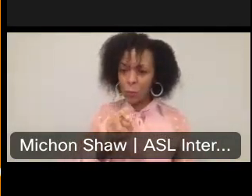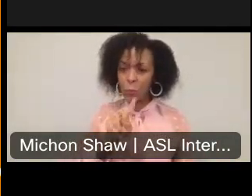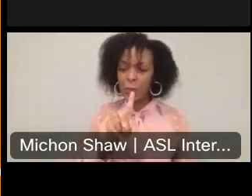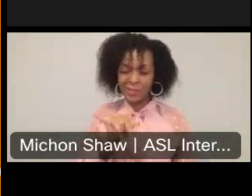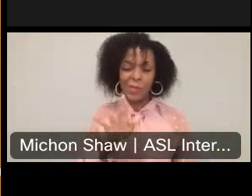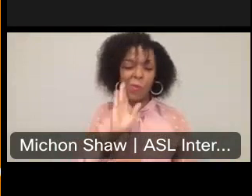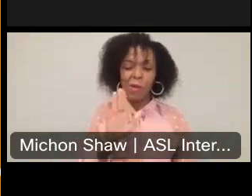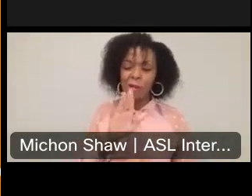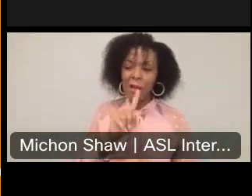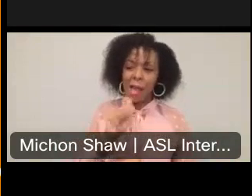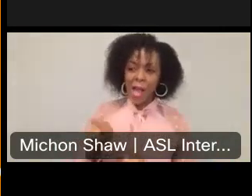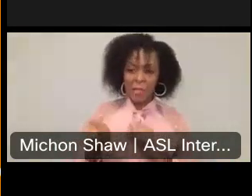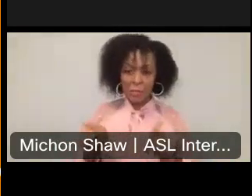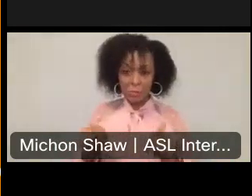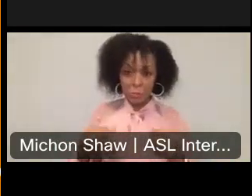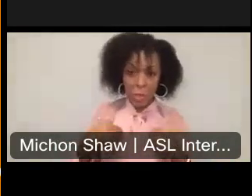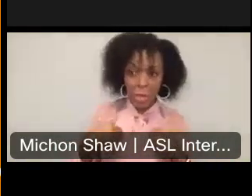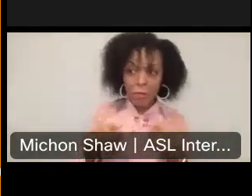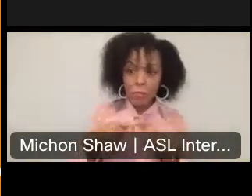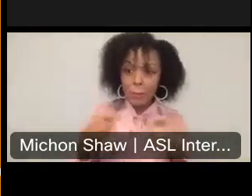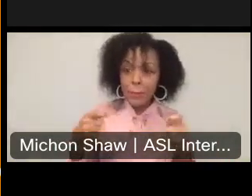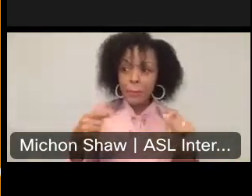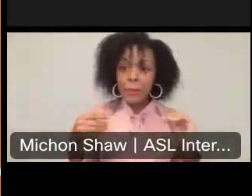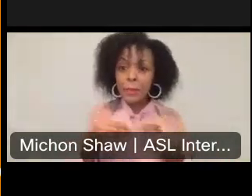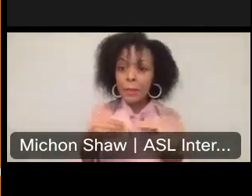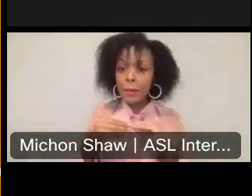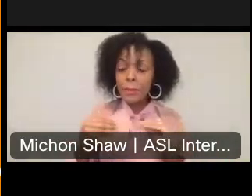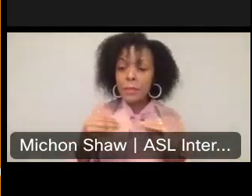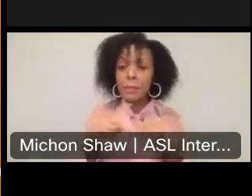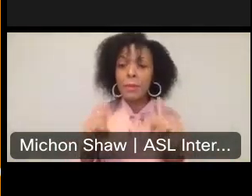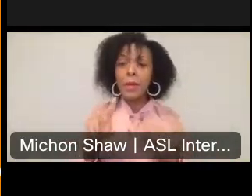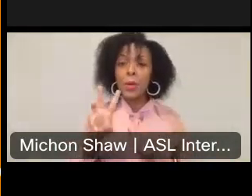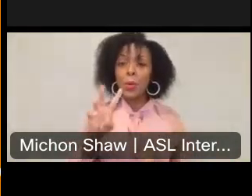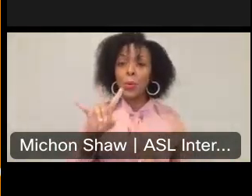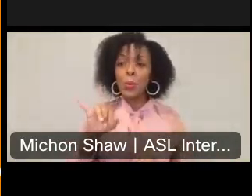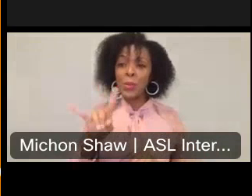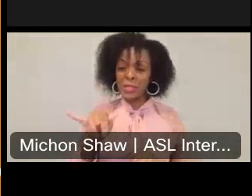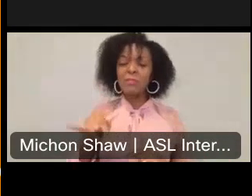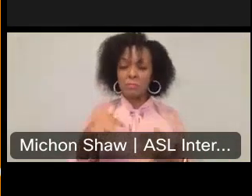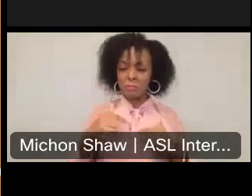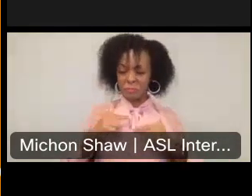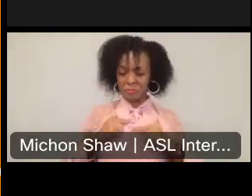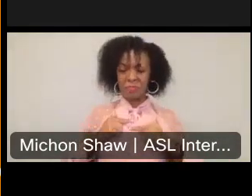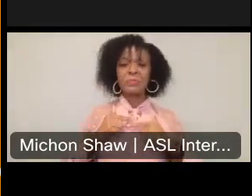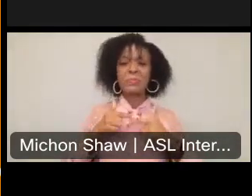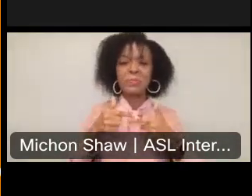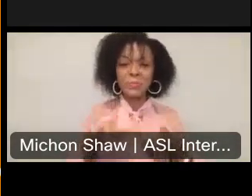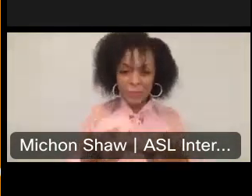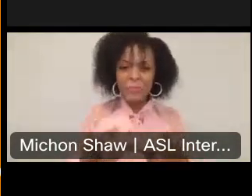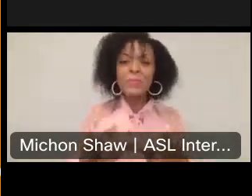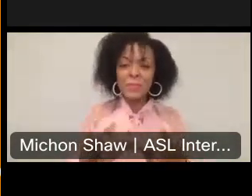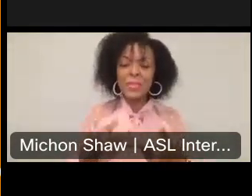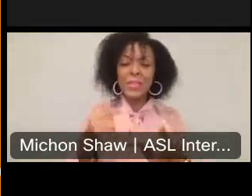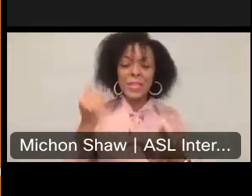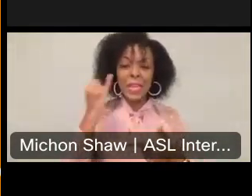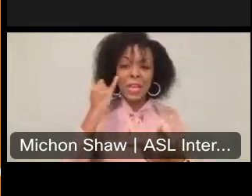that you have that you'd like to share with everyone. But Wendy, I'm going to hand it back to you in case there's some questions out there from